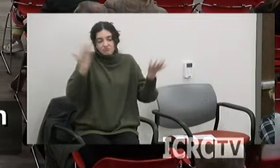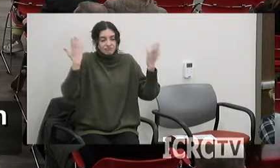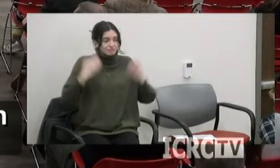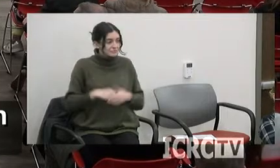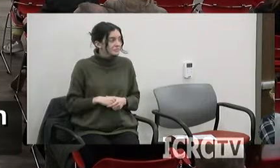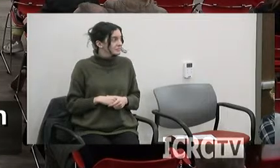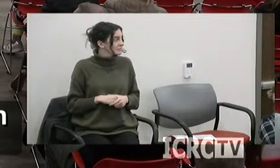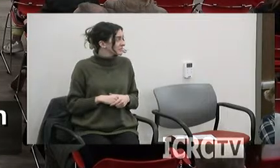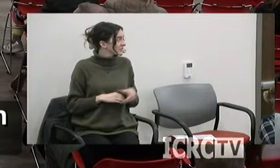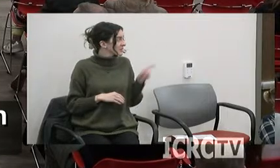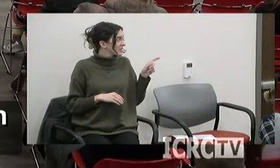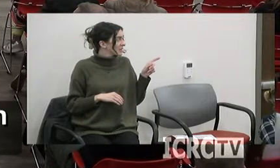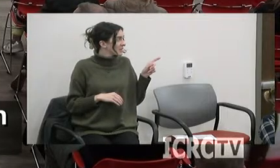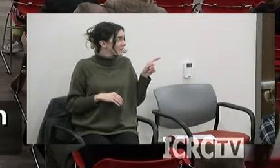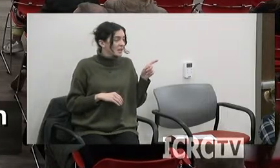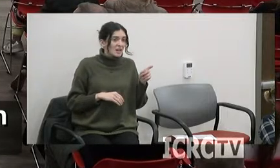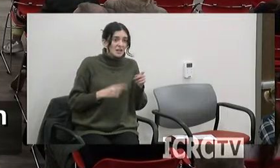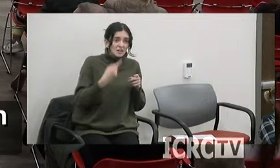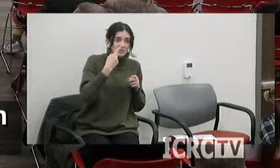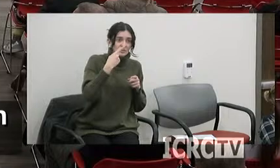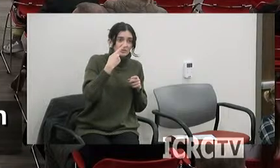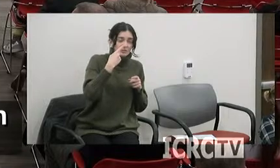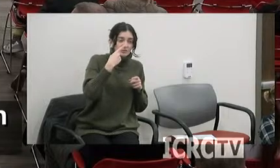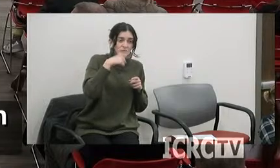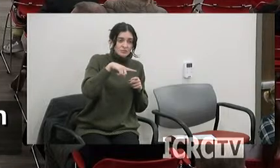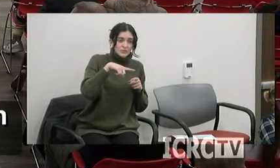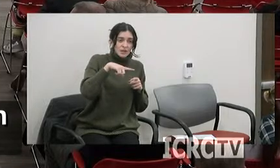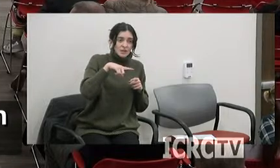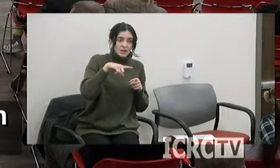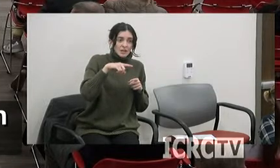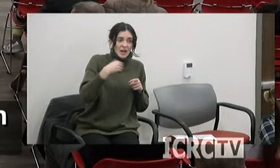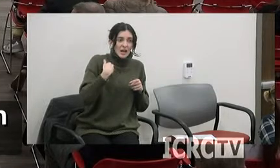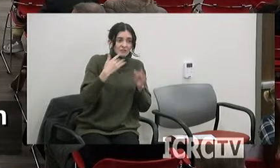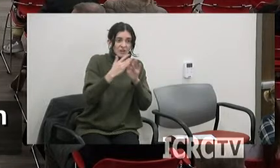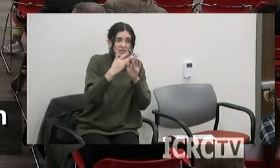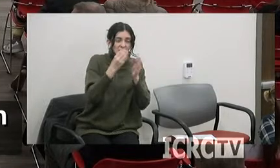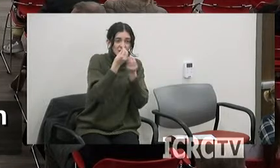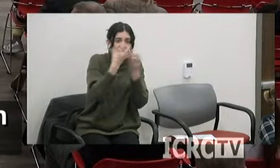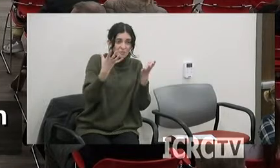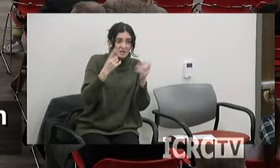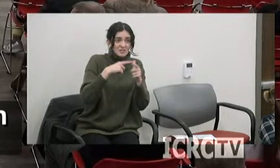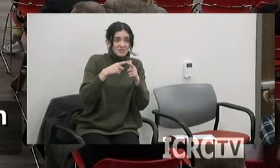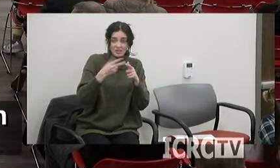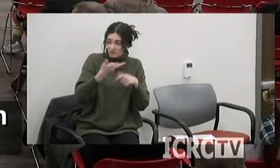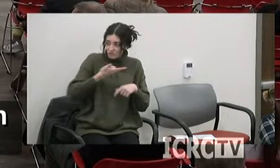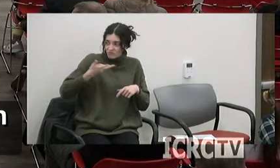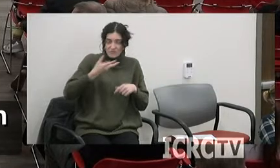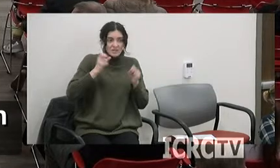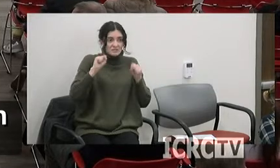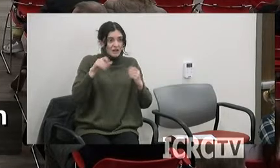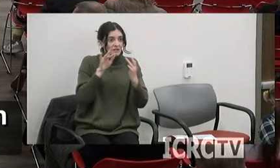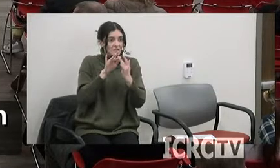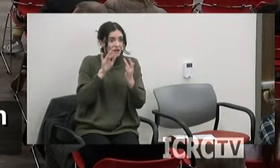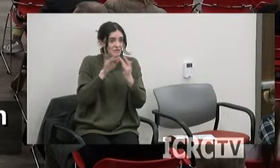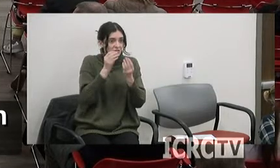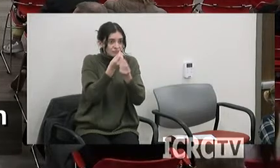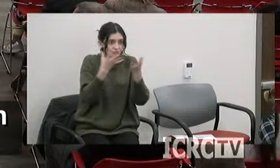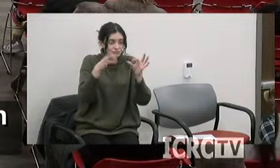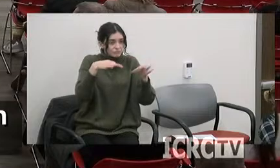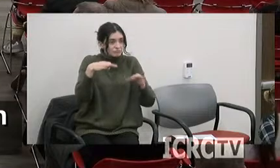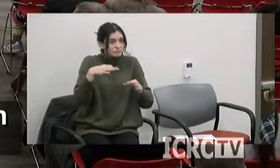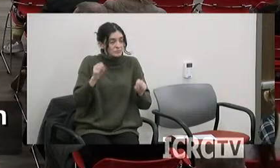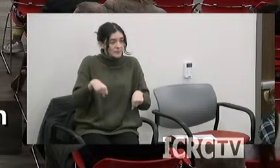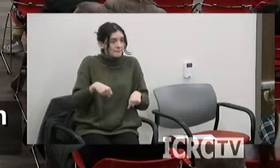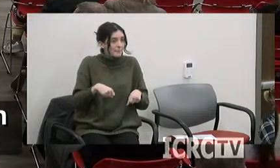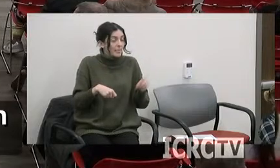Mr. Hayes, can we get your contact information, and then Mr. Johnson, myself, and Mr. Espy can get in touch with you about our findings? I